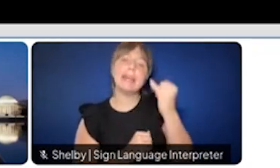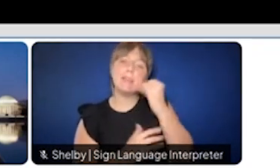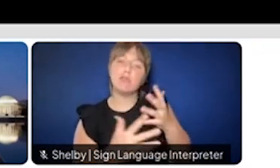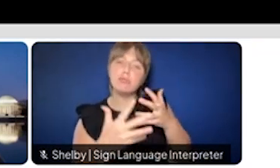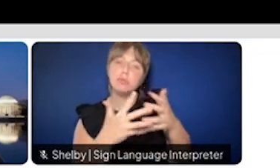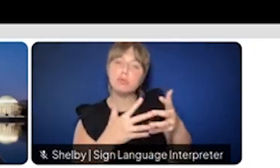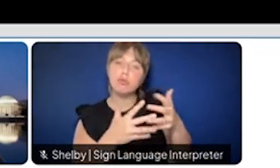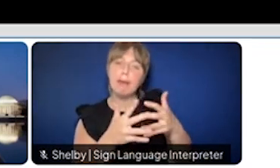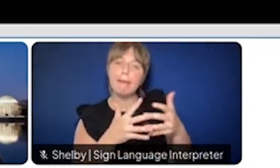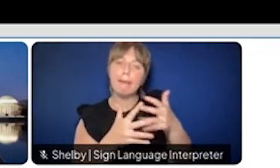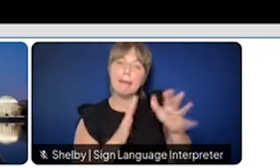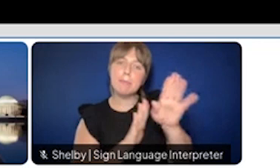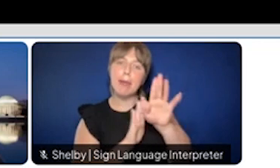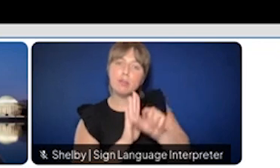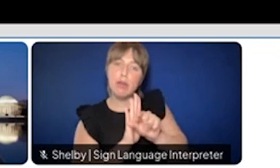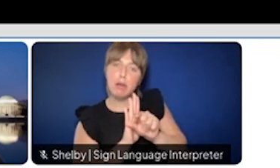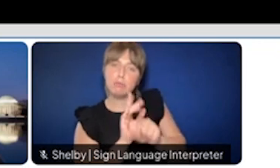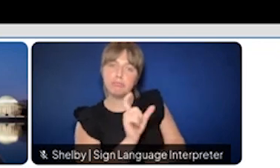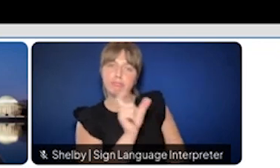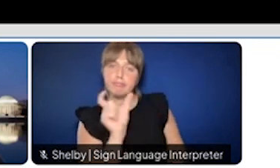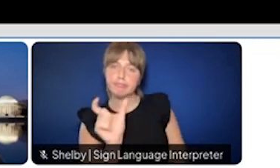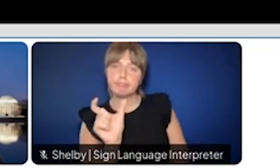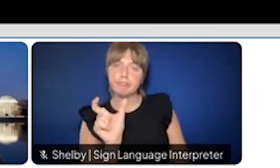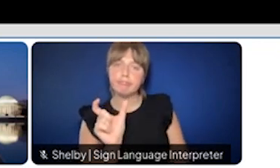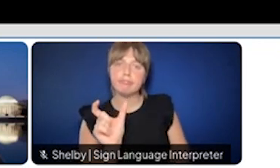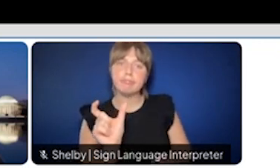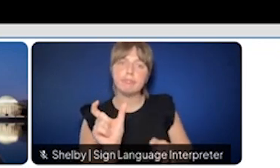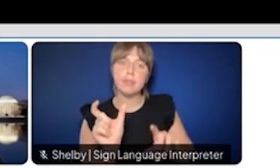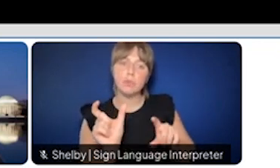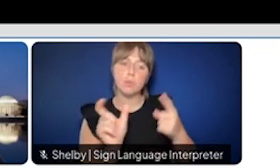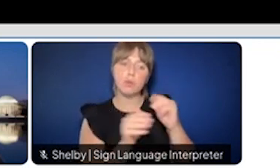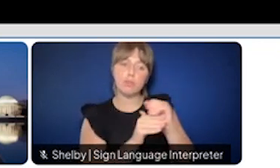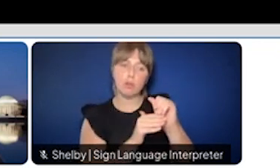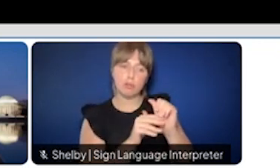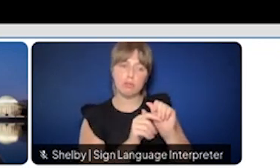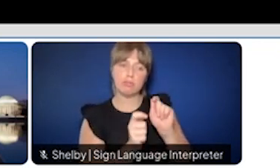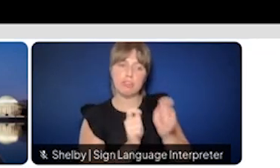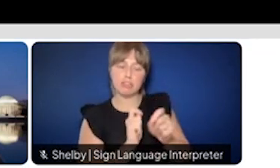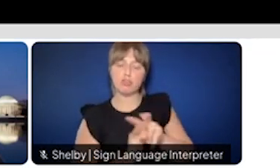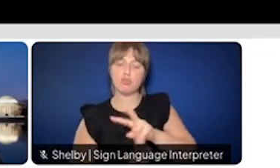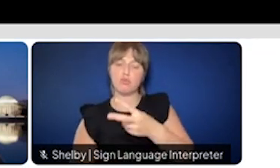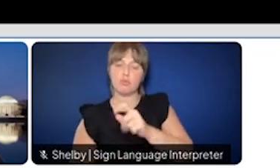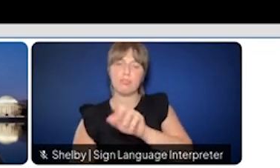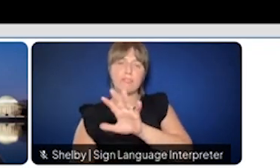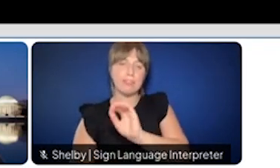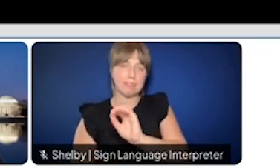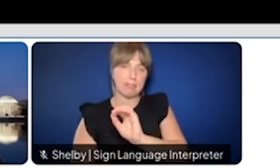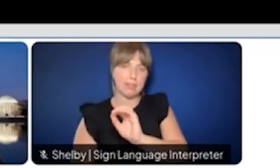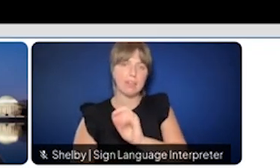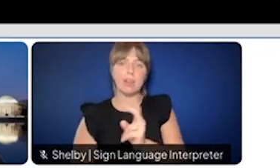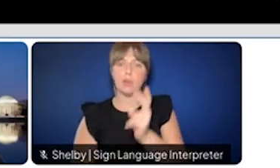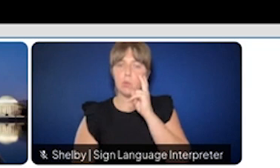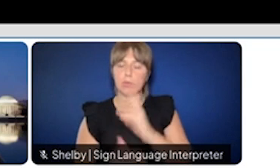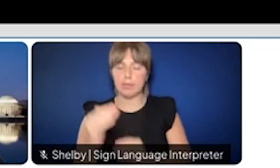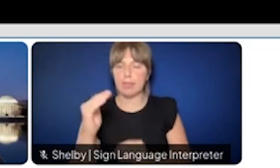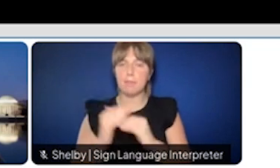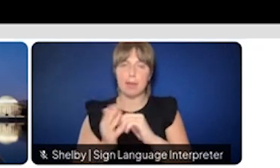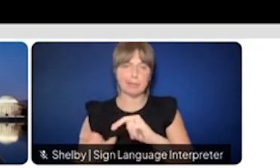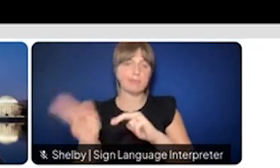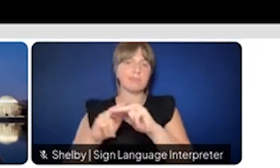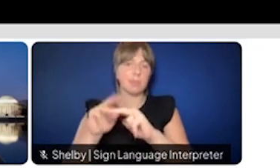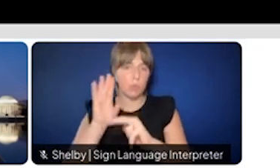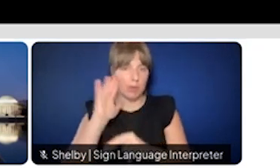editable input. So if we move the price per share from $1 to $2.50, you'll see the max notional jump up